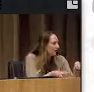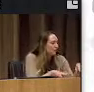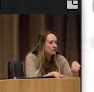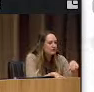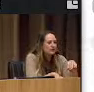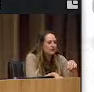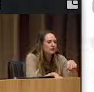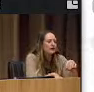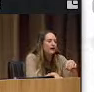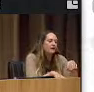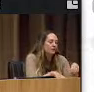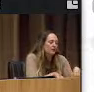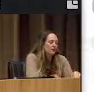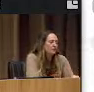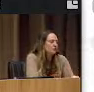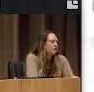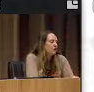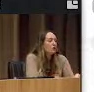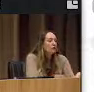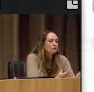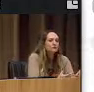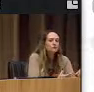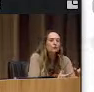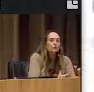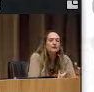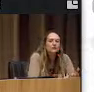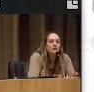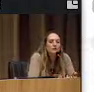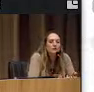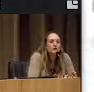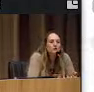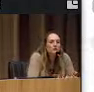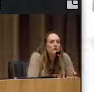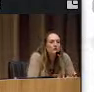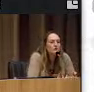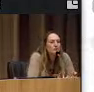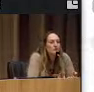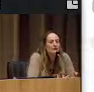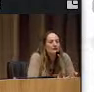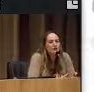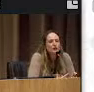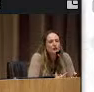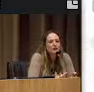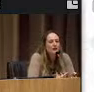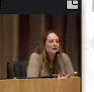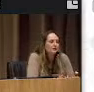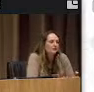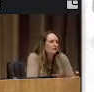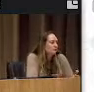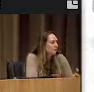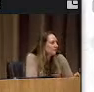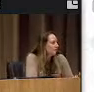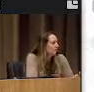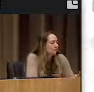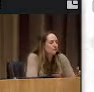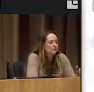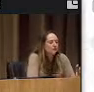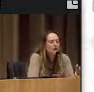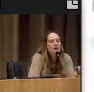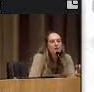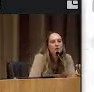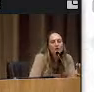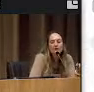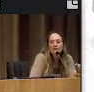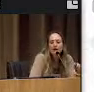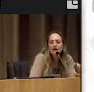and they were destined, the inputs were destined, and we didn't know that if we were going to